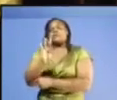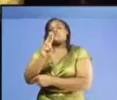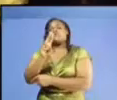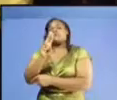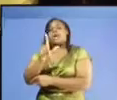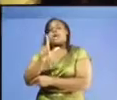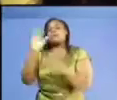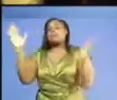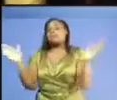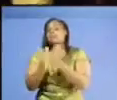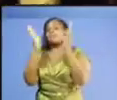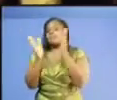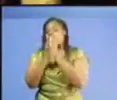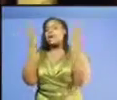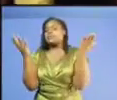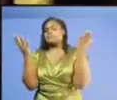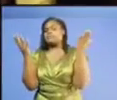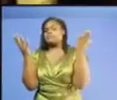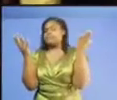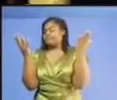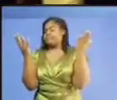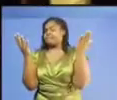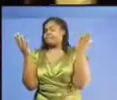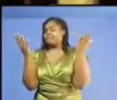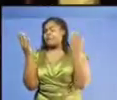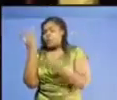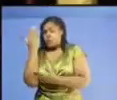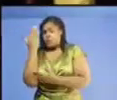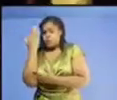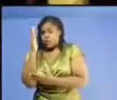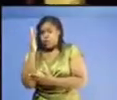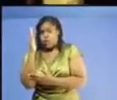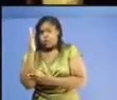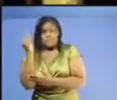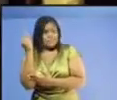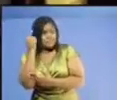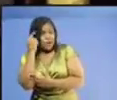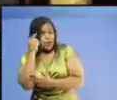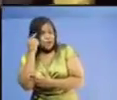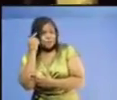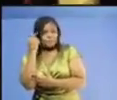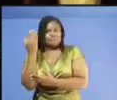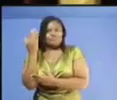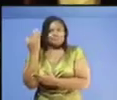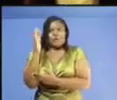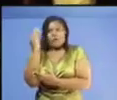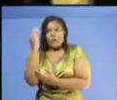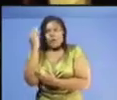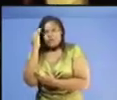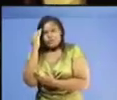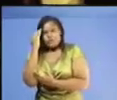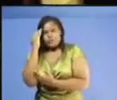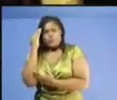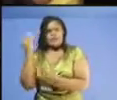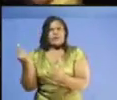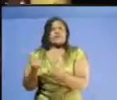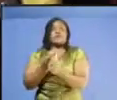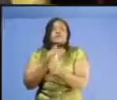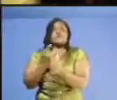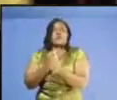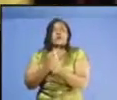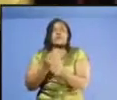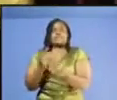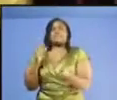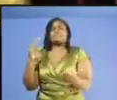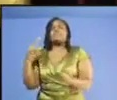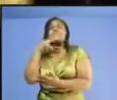Nobody thought, nobody knew, when the first virus of this kind was discovered,